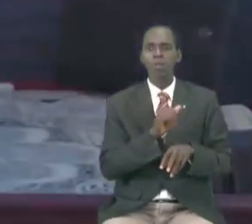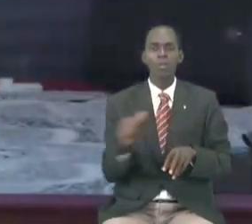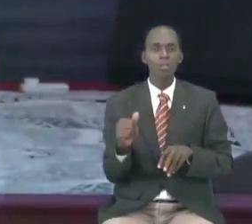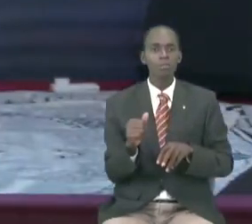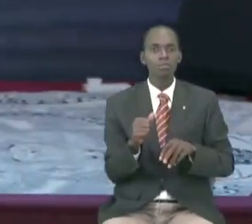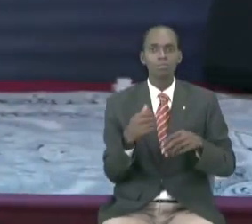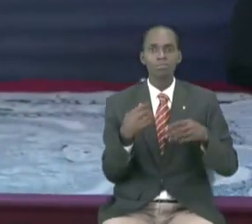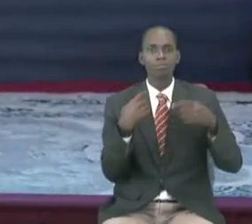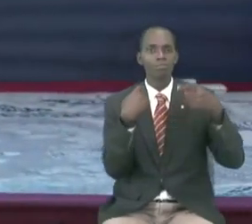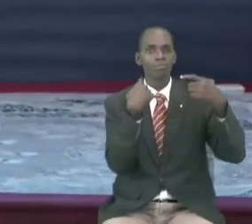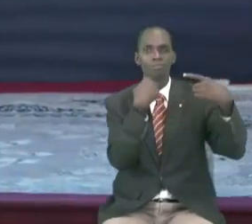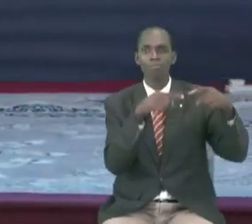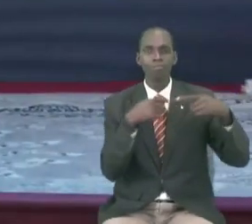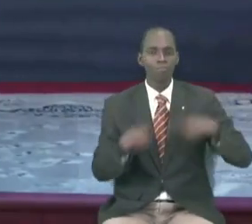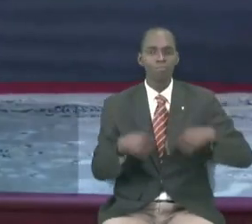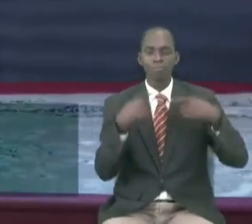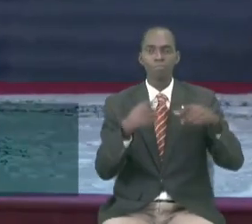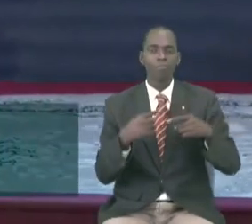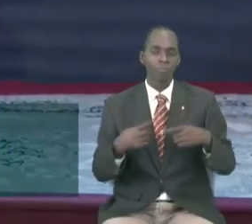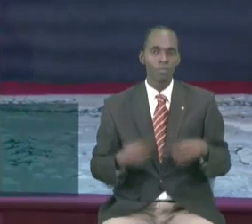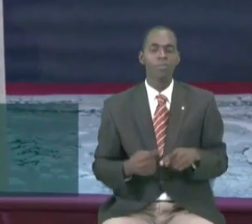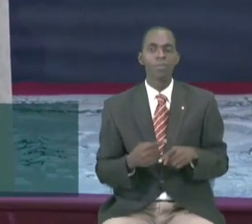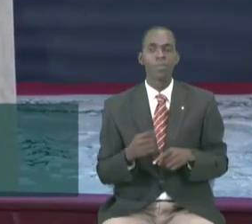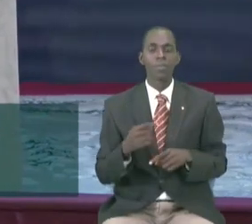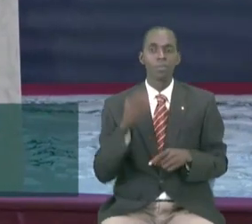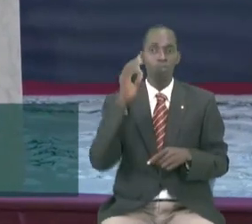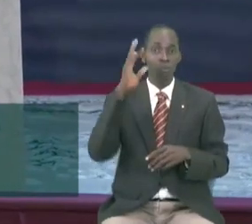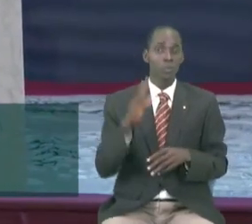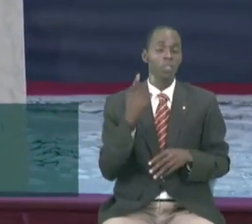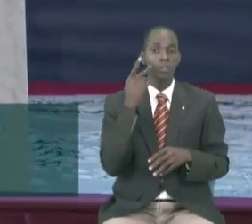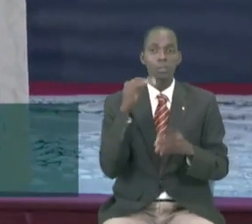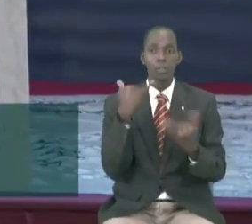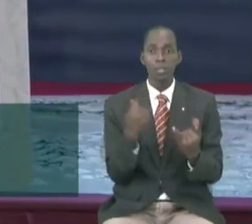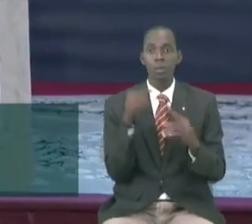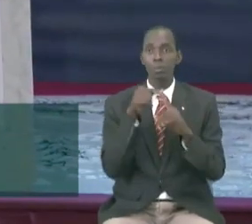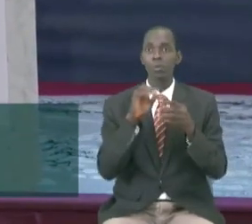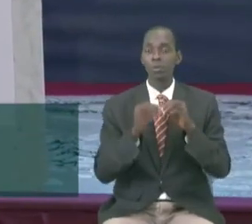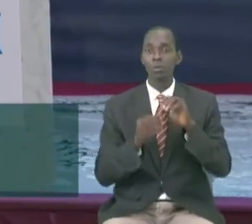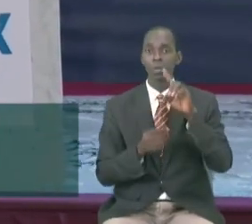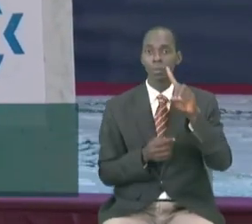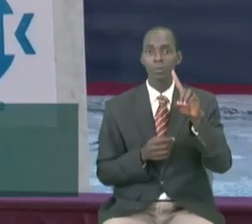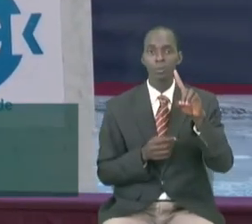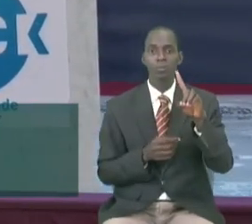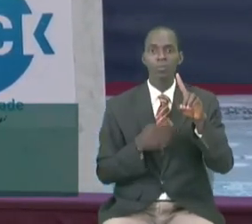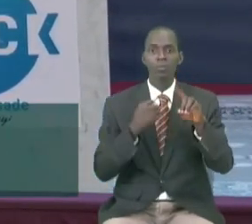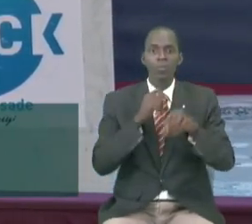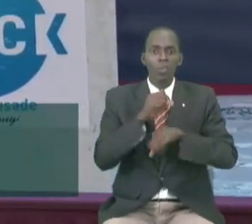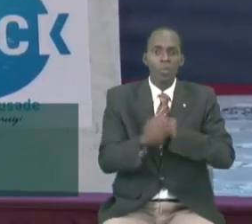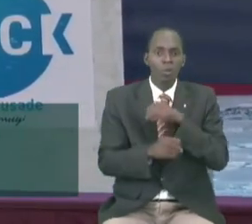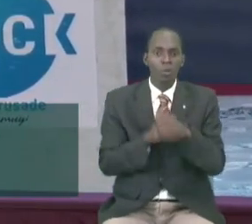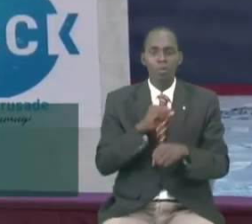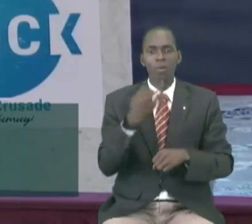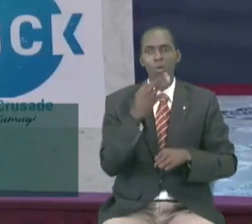the suffering of a prodigal prophet. Three things we're looking at here. Look at number 1, the